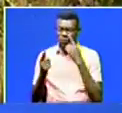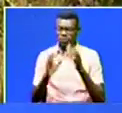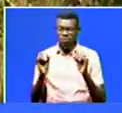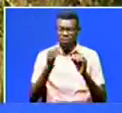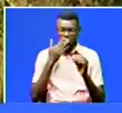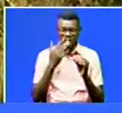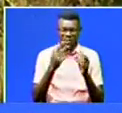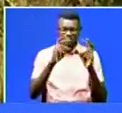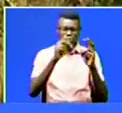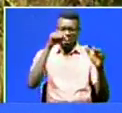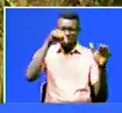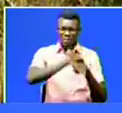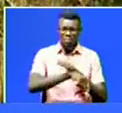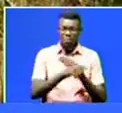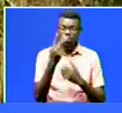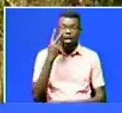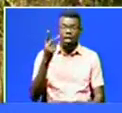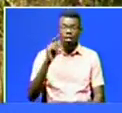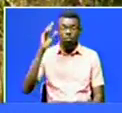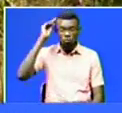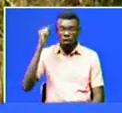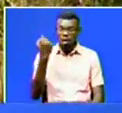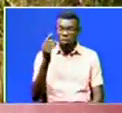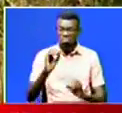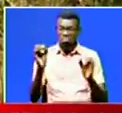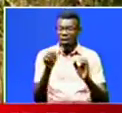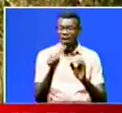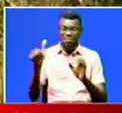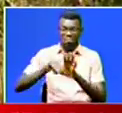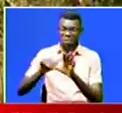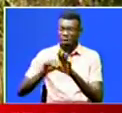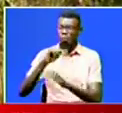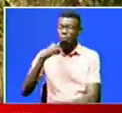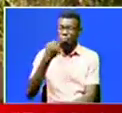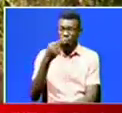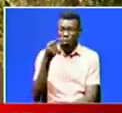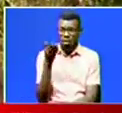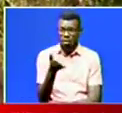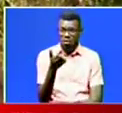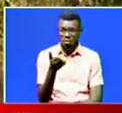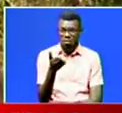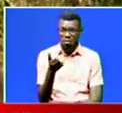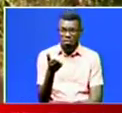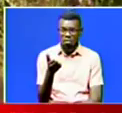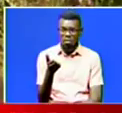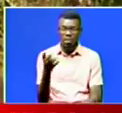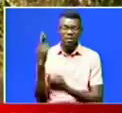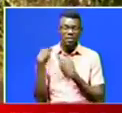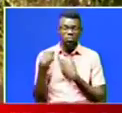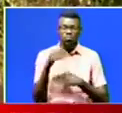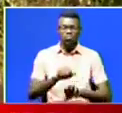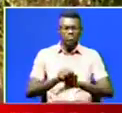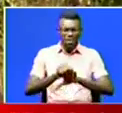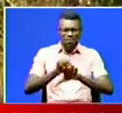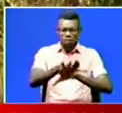deep, not just at Somalia, but who else is involved in fueling this kind